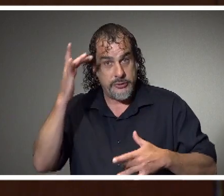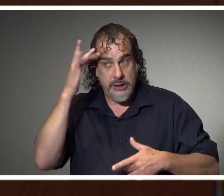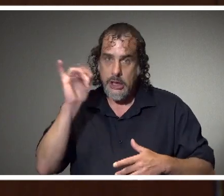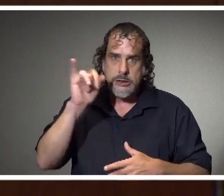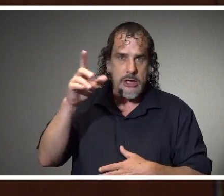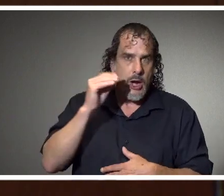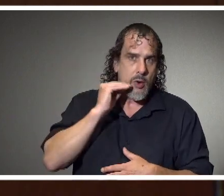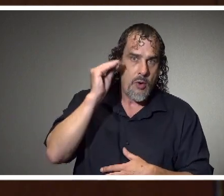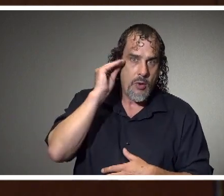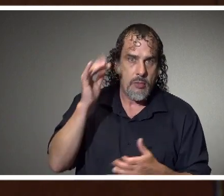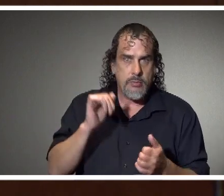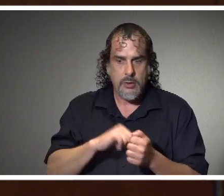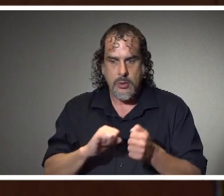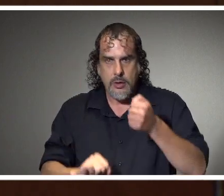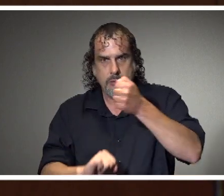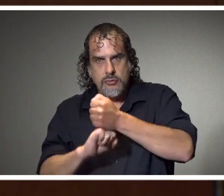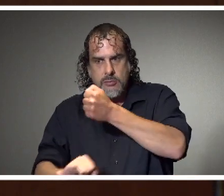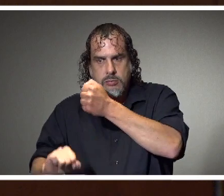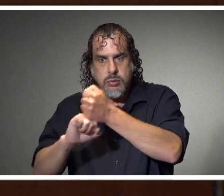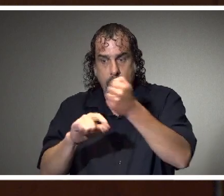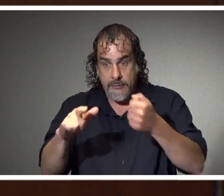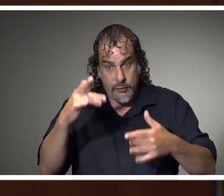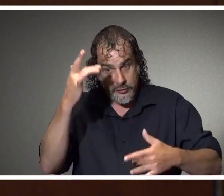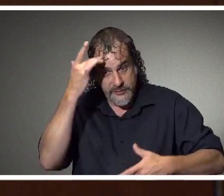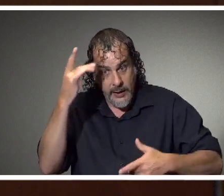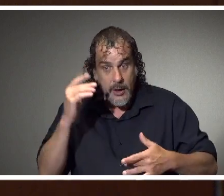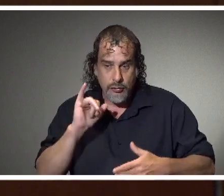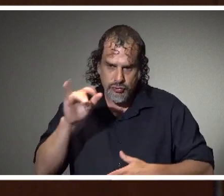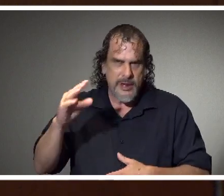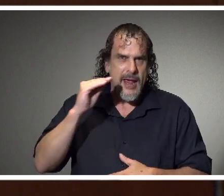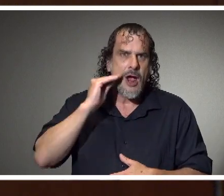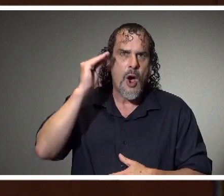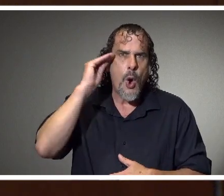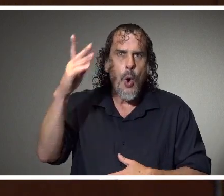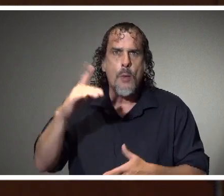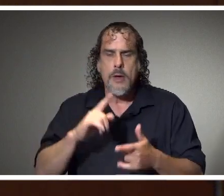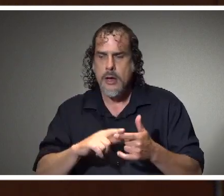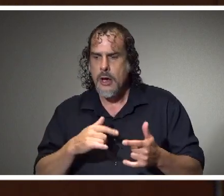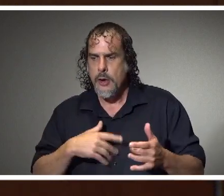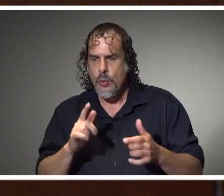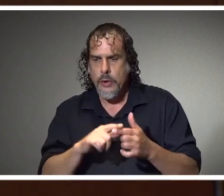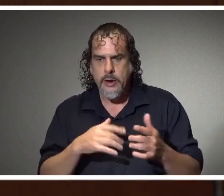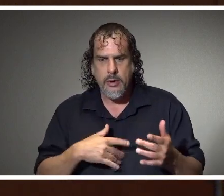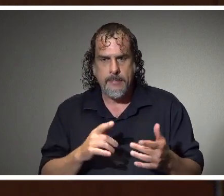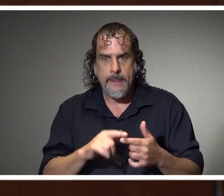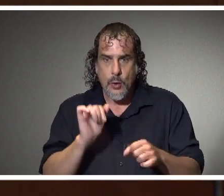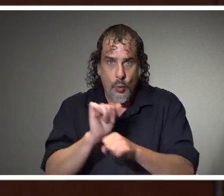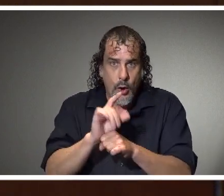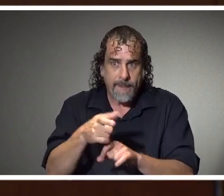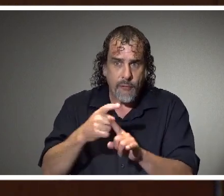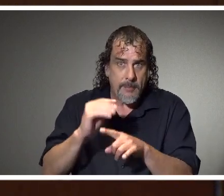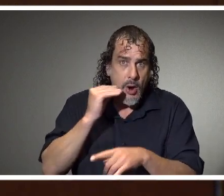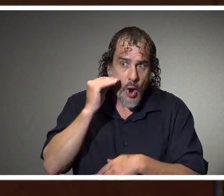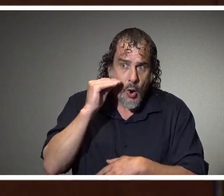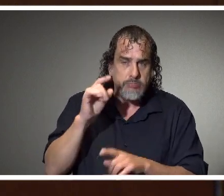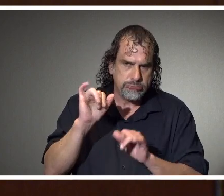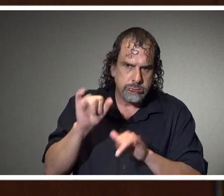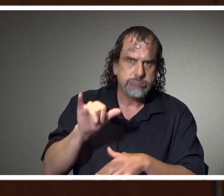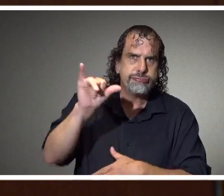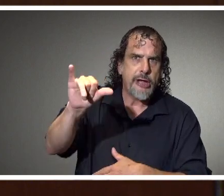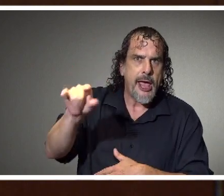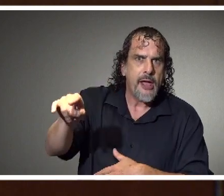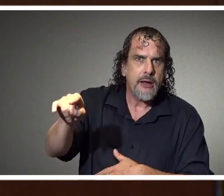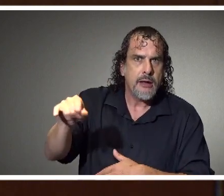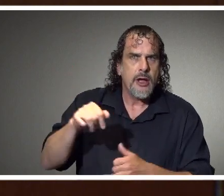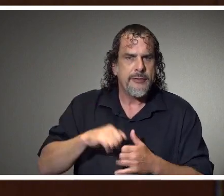with a supportive environment so people can stay home when they're ill, when we're maximizing, work from home and that sort of thing. So there are